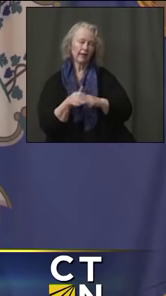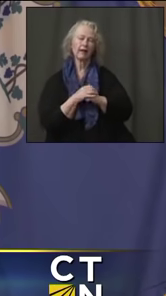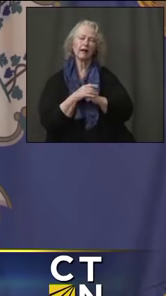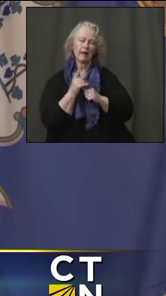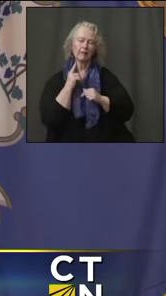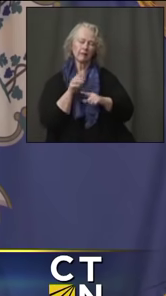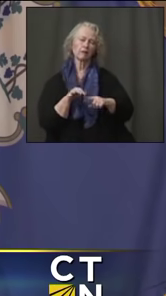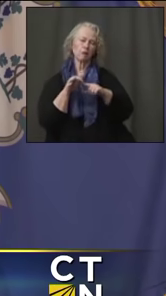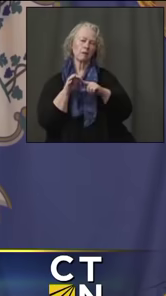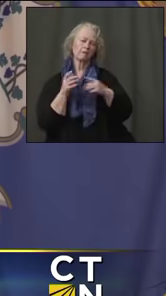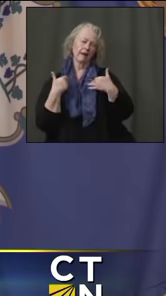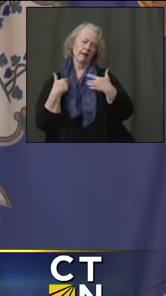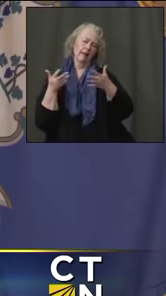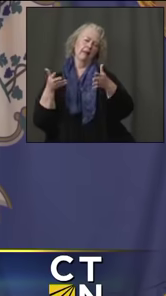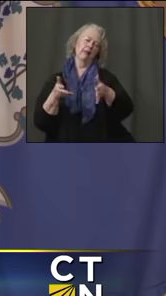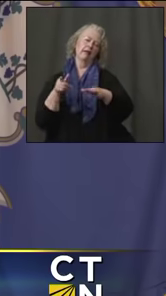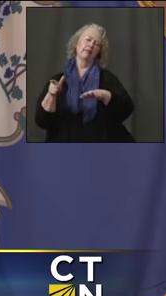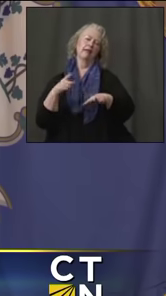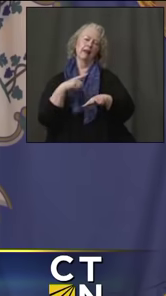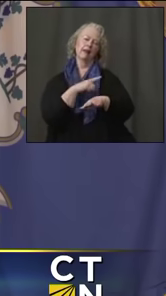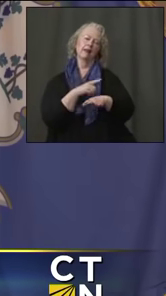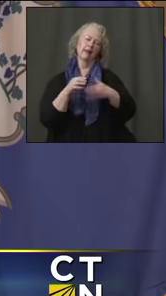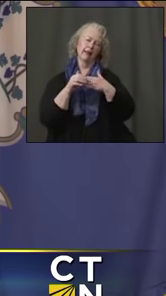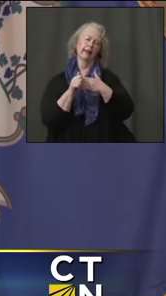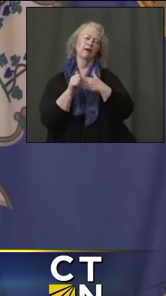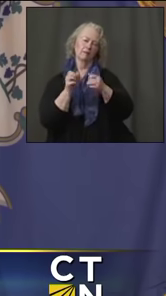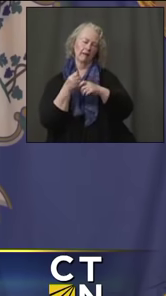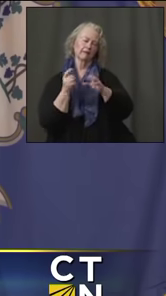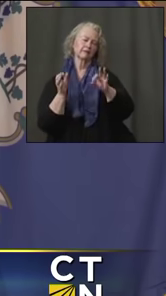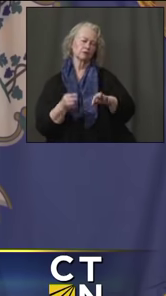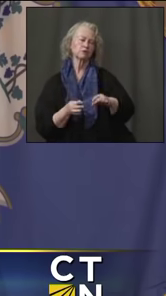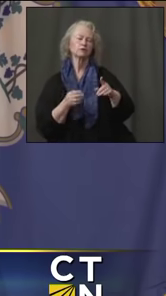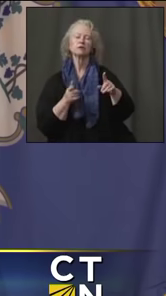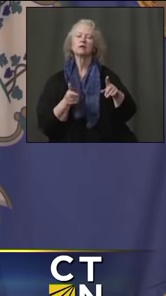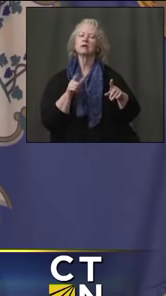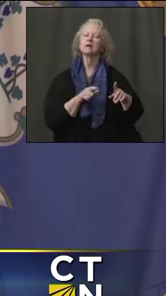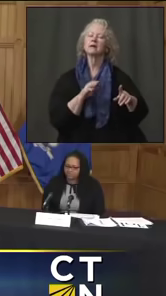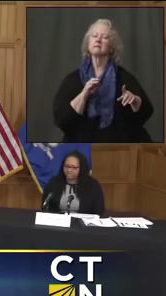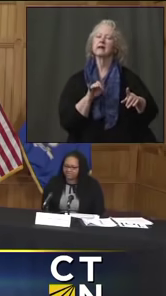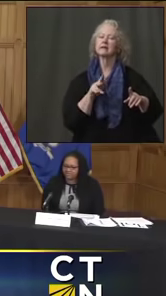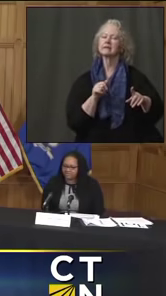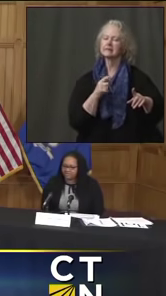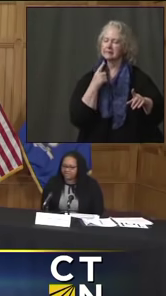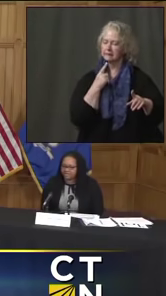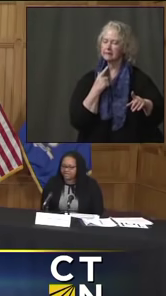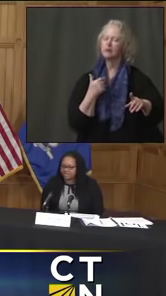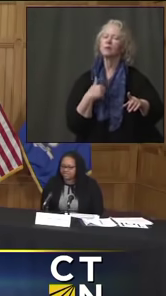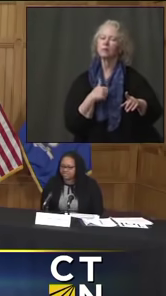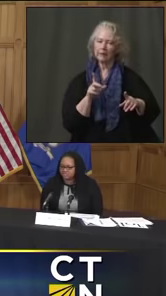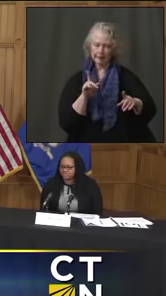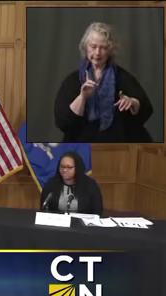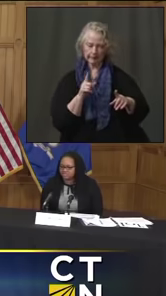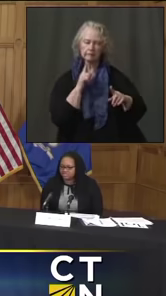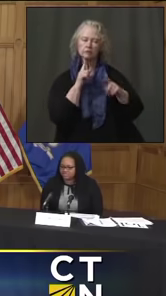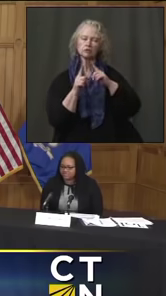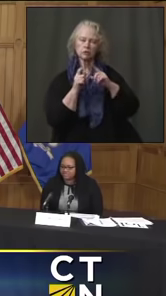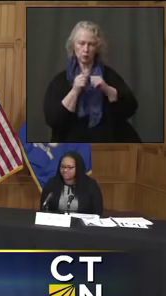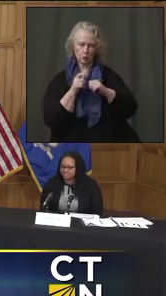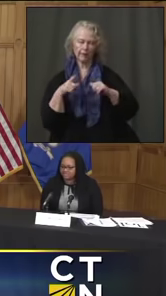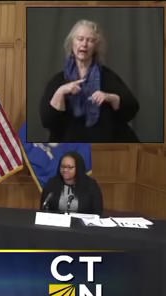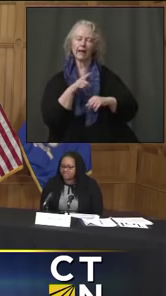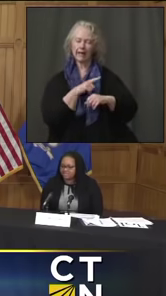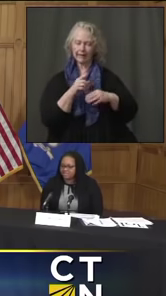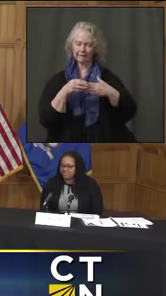but I'm leaving that up to the legislative leadership. That's right, and just to be clear, we have been in conversations with legislative